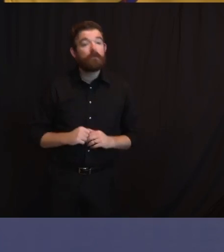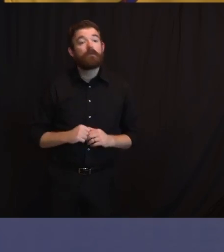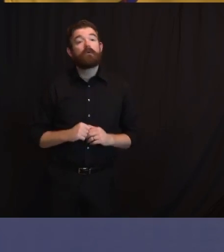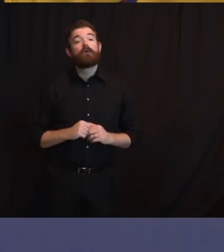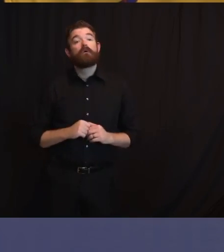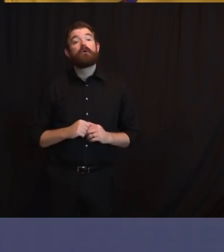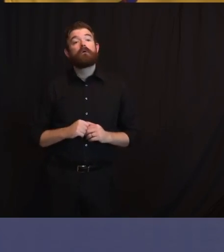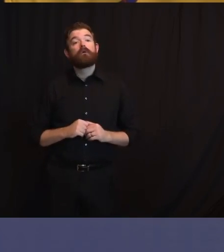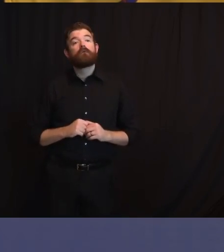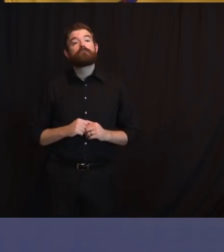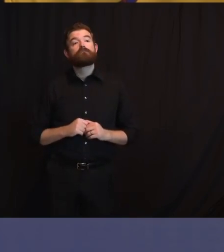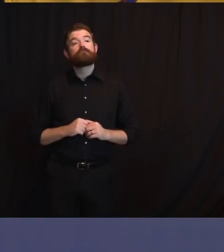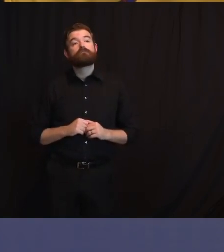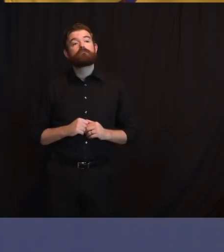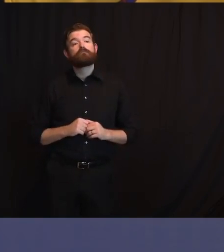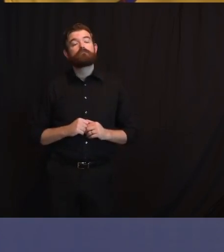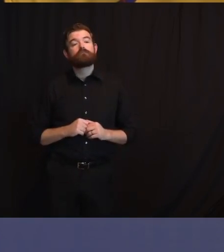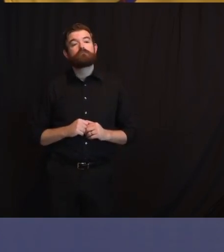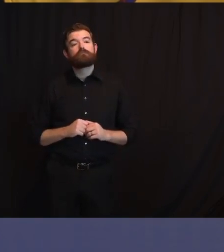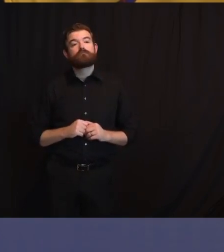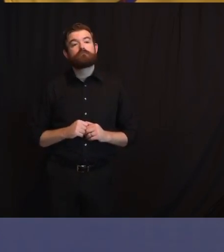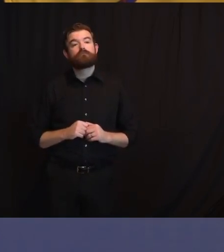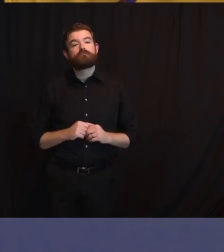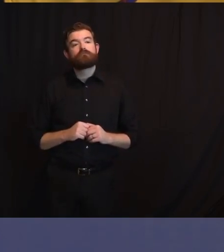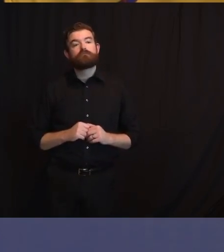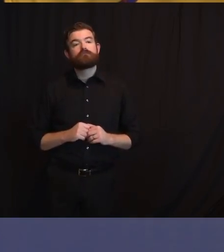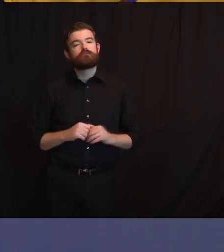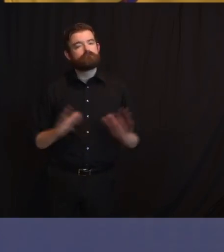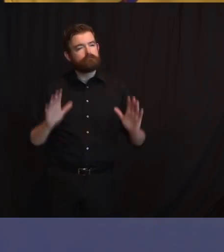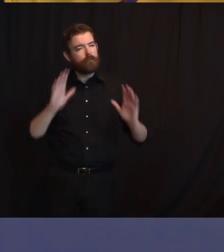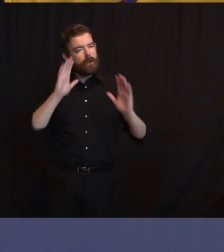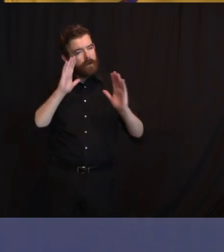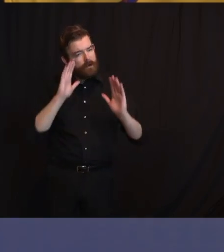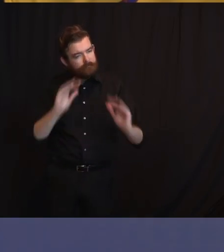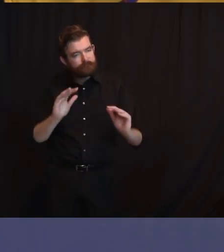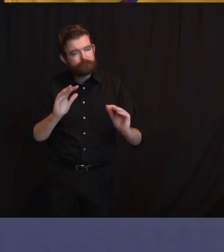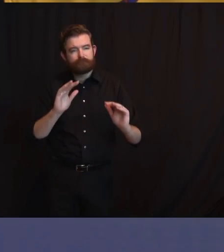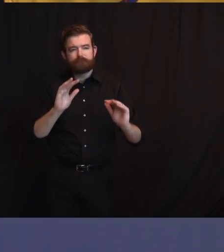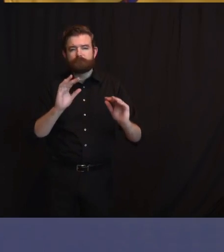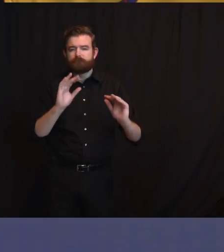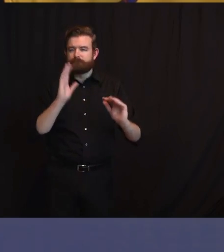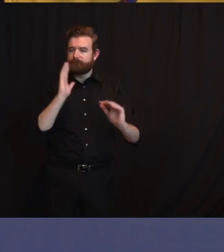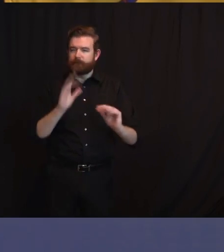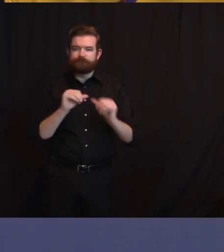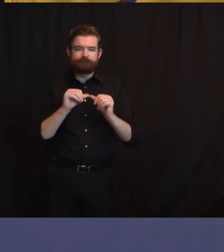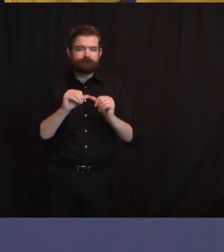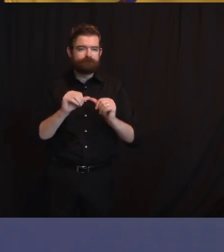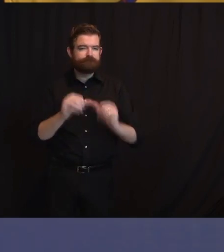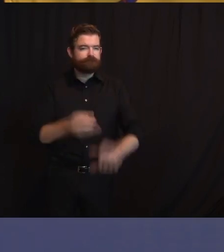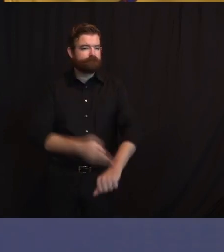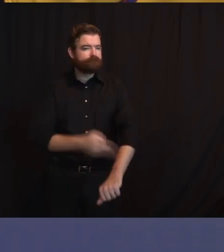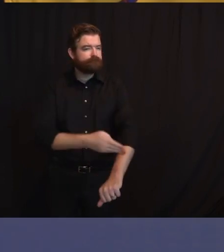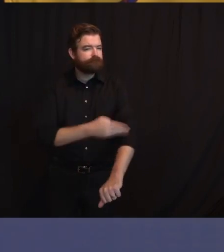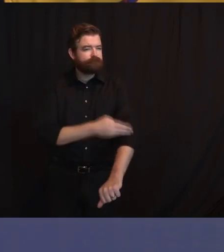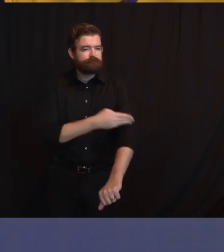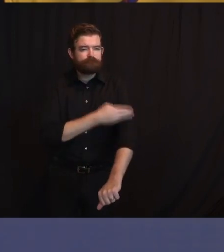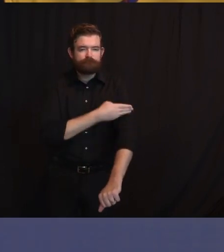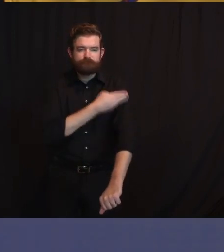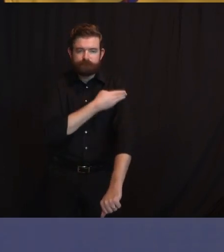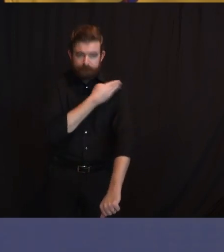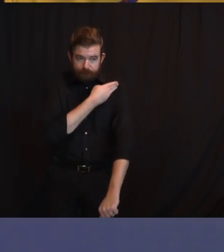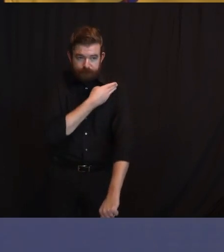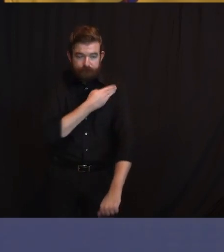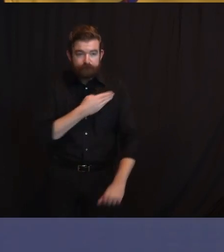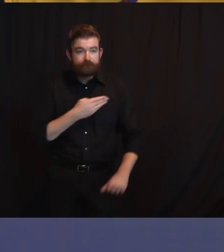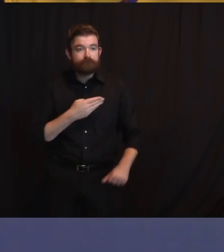here, which is great. So let's keep that up, folks. That can hopefully offset some of the pain